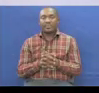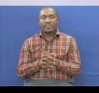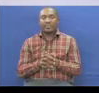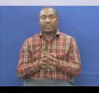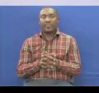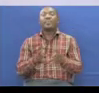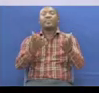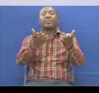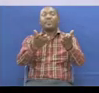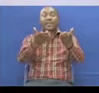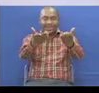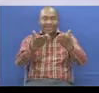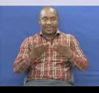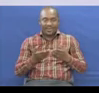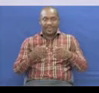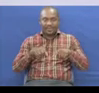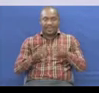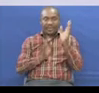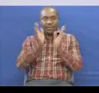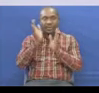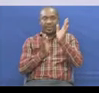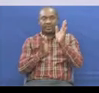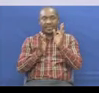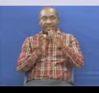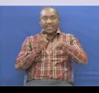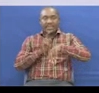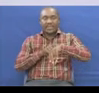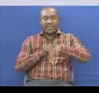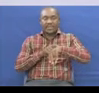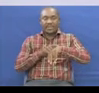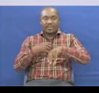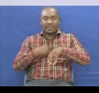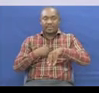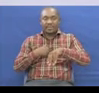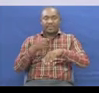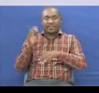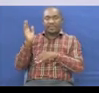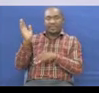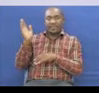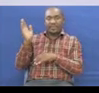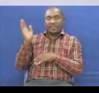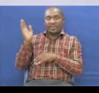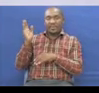Welcome to the geography section. My name is Mr. Daniel Julius.